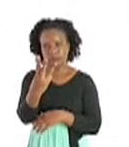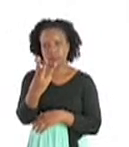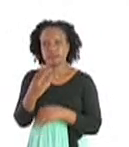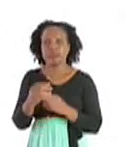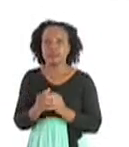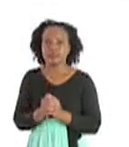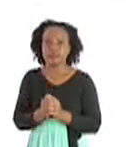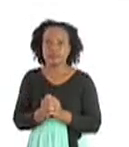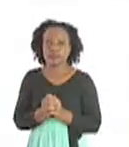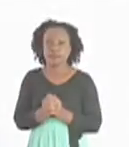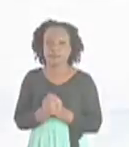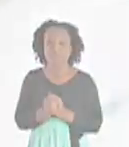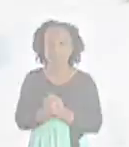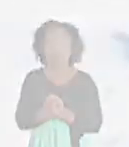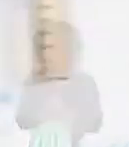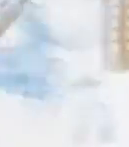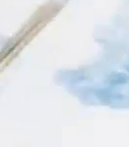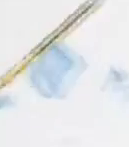6.